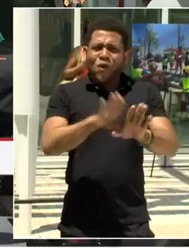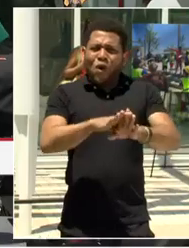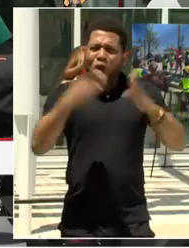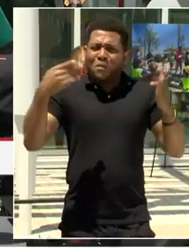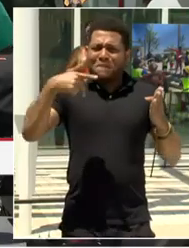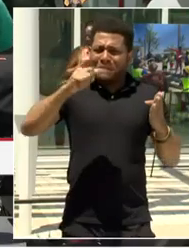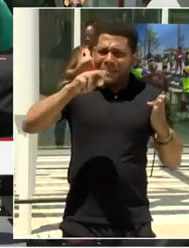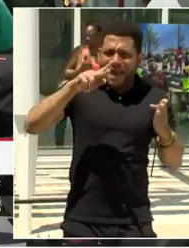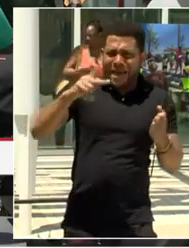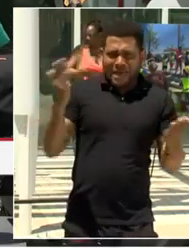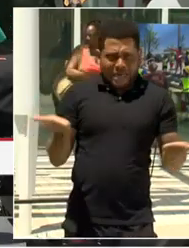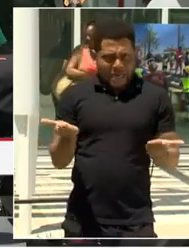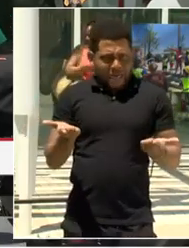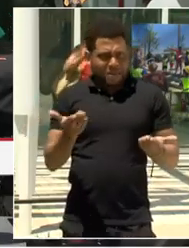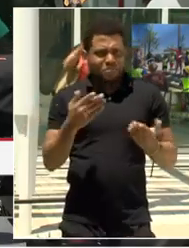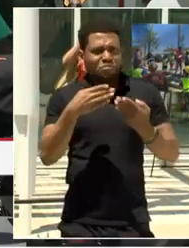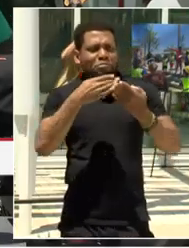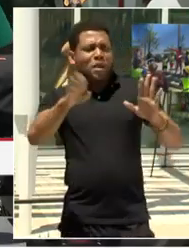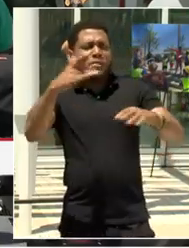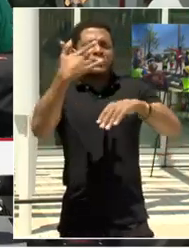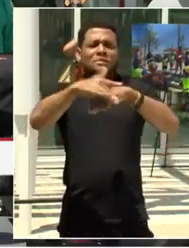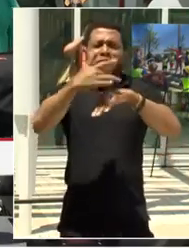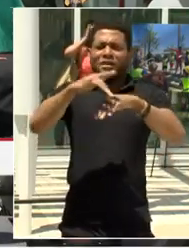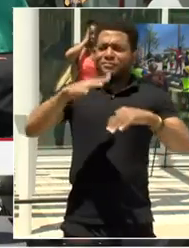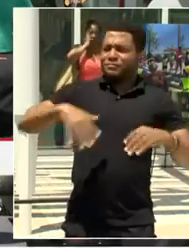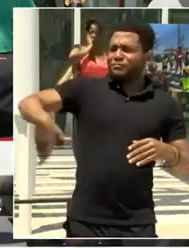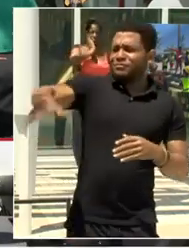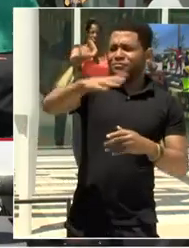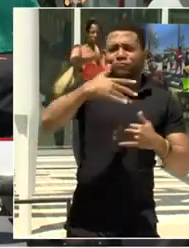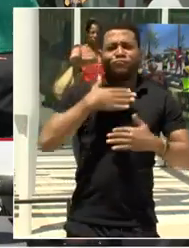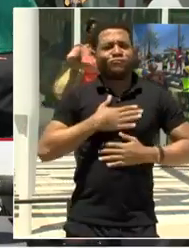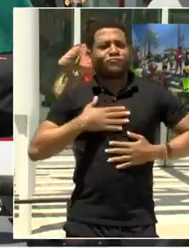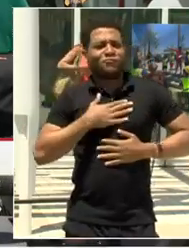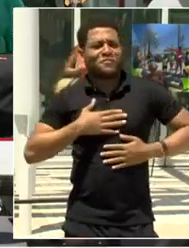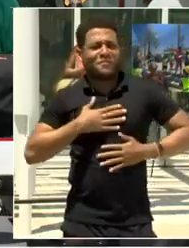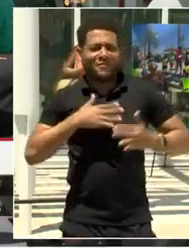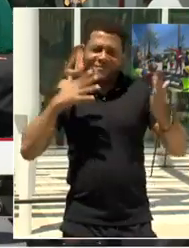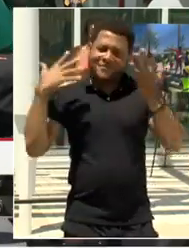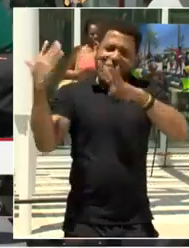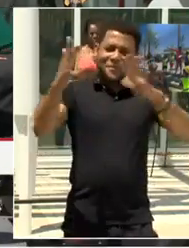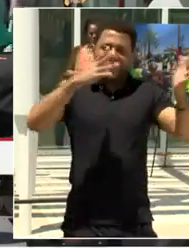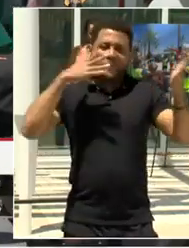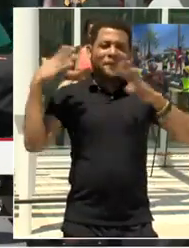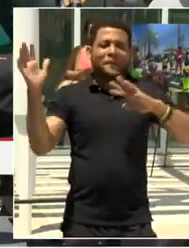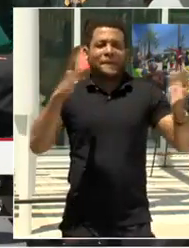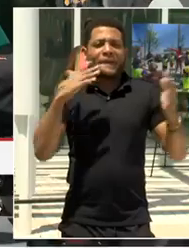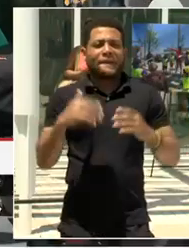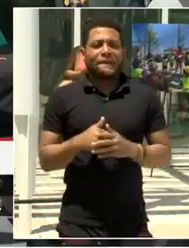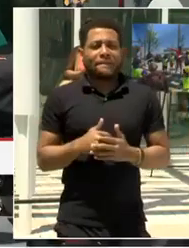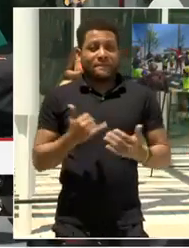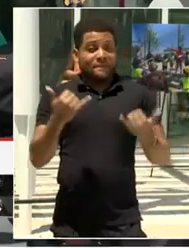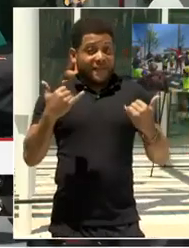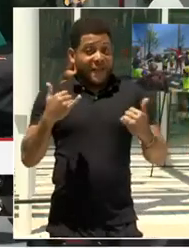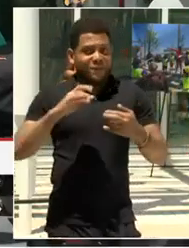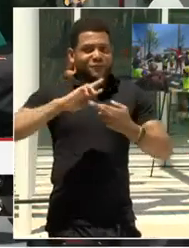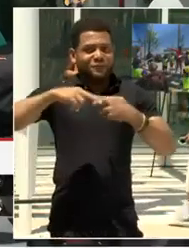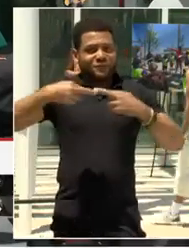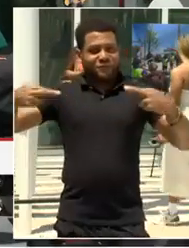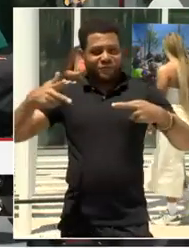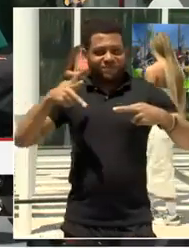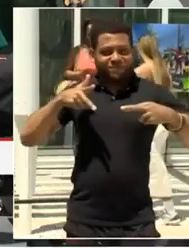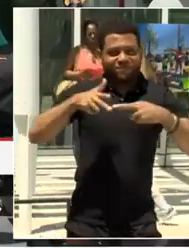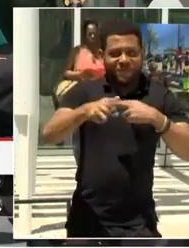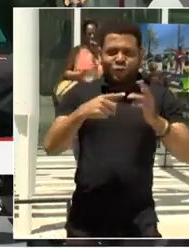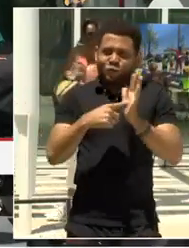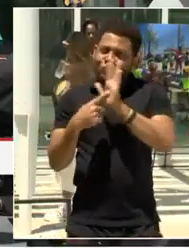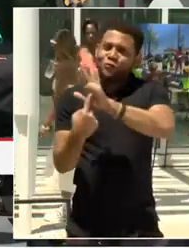are the public spaces. So today's ribbon cutting continues our success over the last